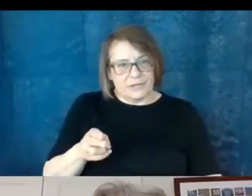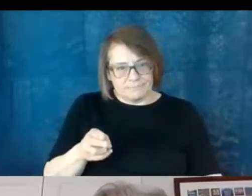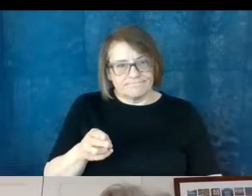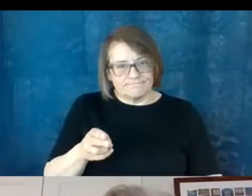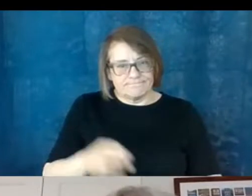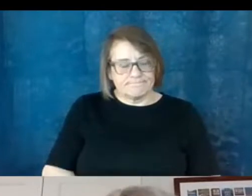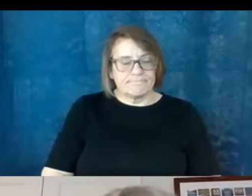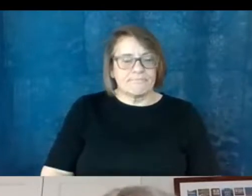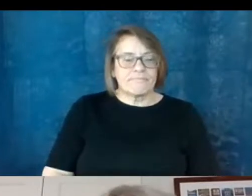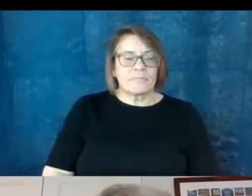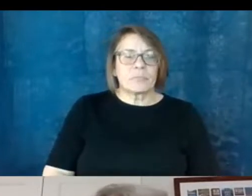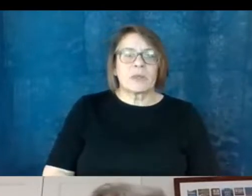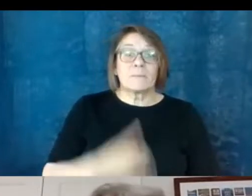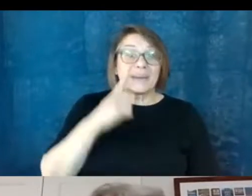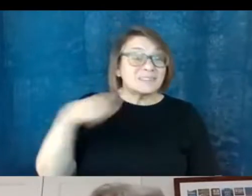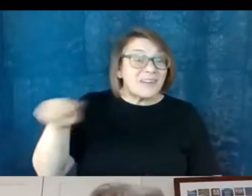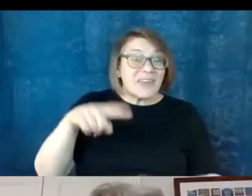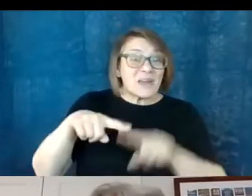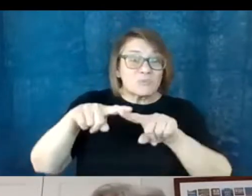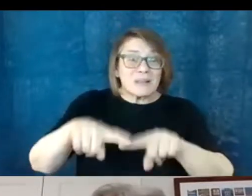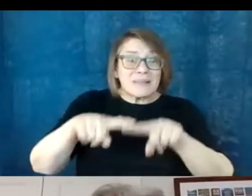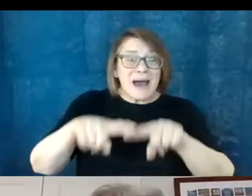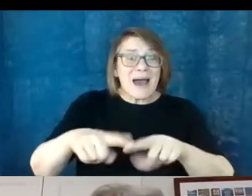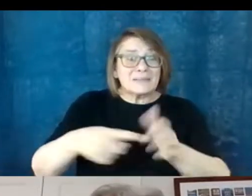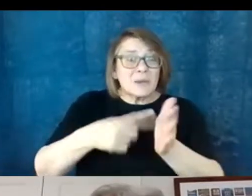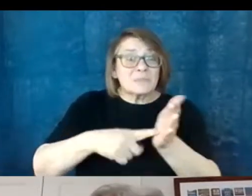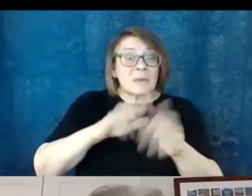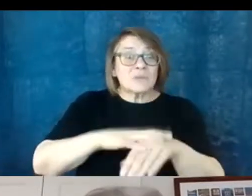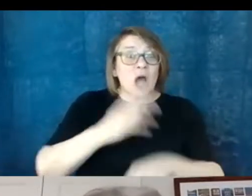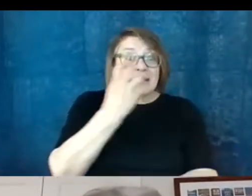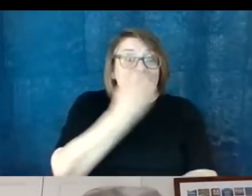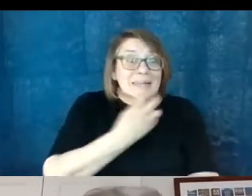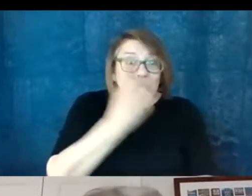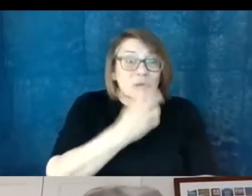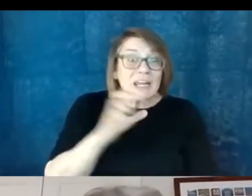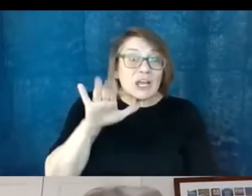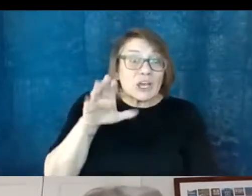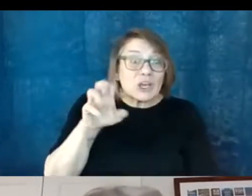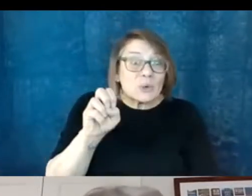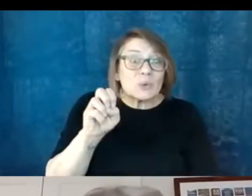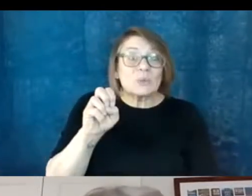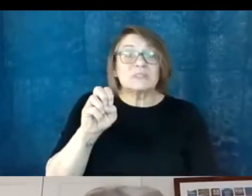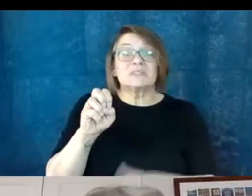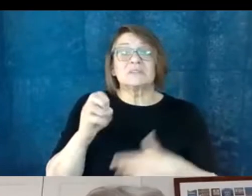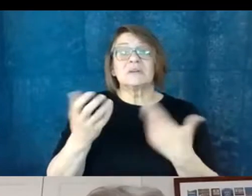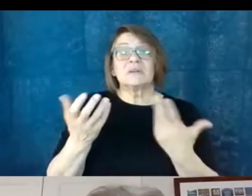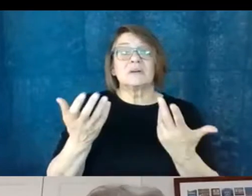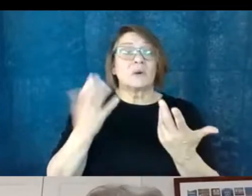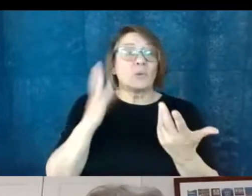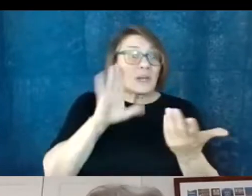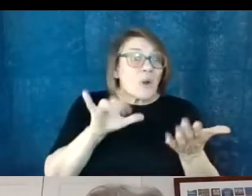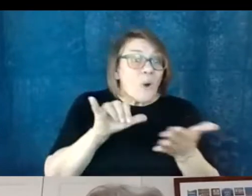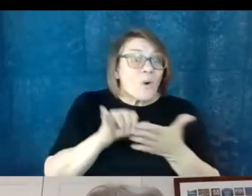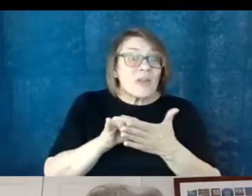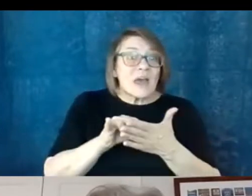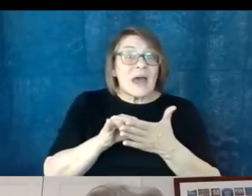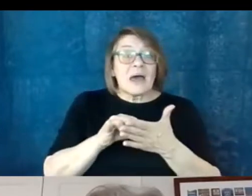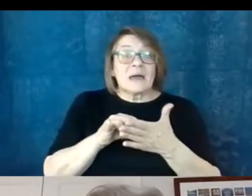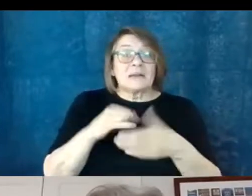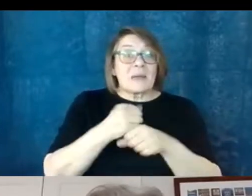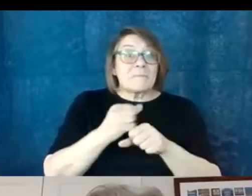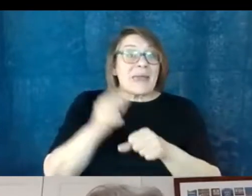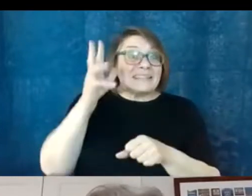if they rely on lip reading cues or speech reading cues, we know that it makes